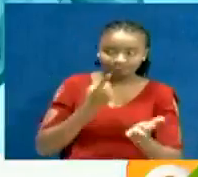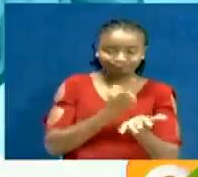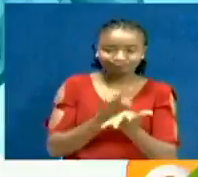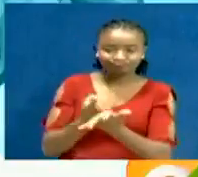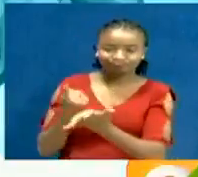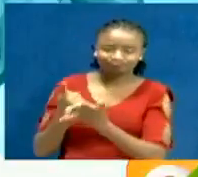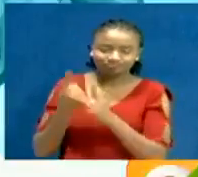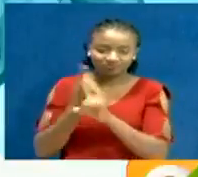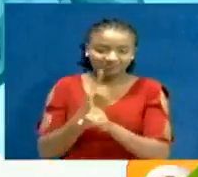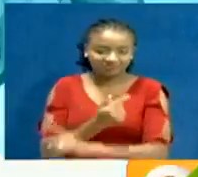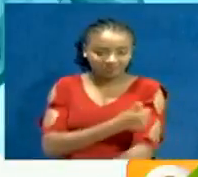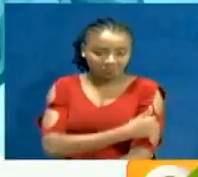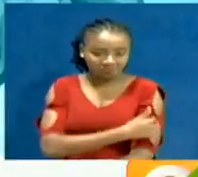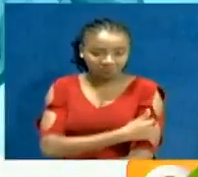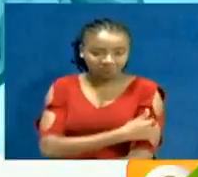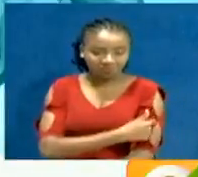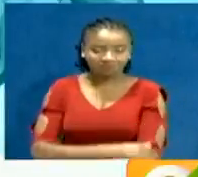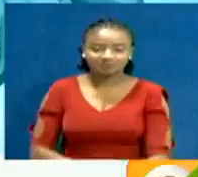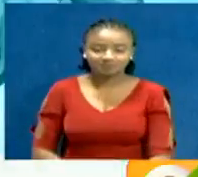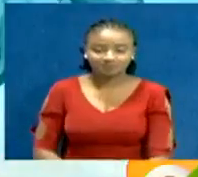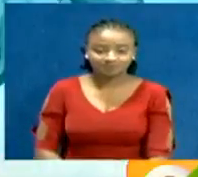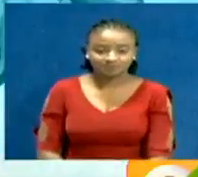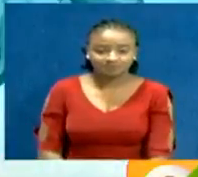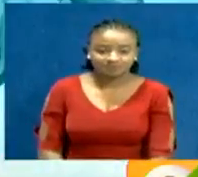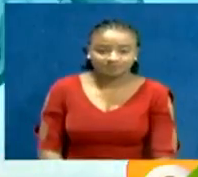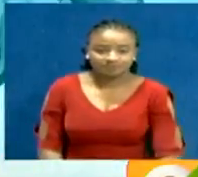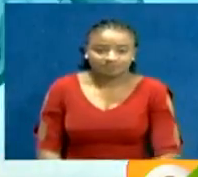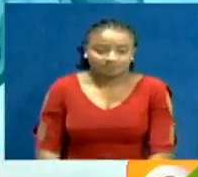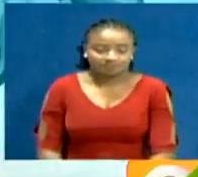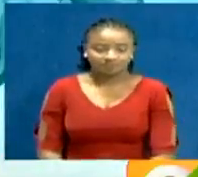health facilities undergoing management for the disease. Raquel Moigai, Citizen TV.